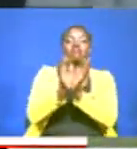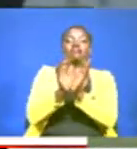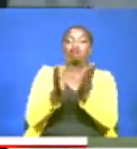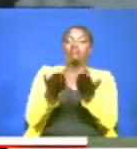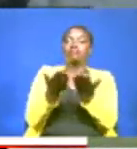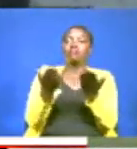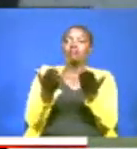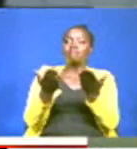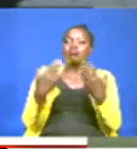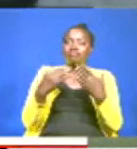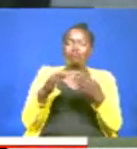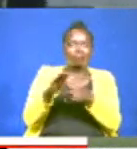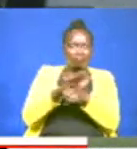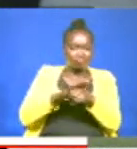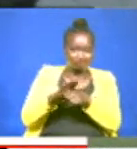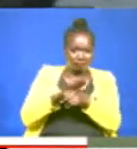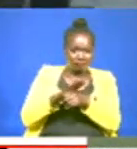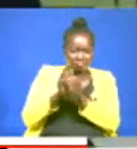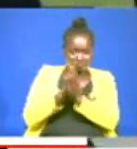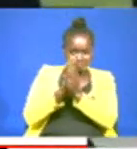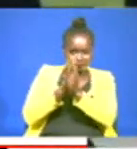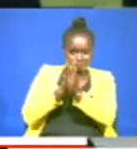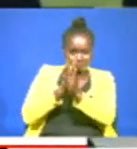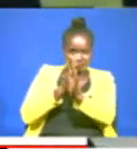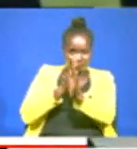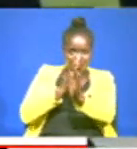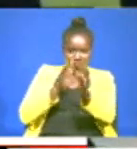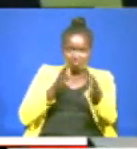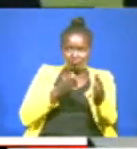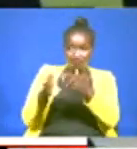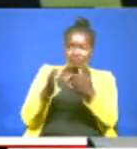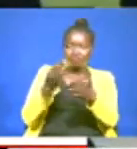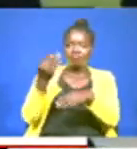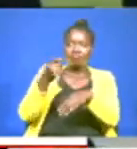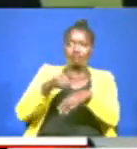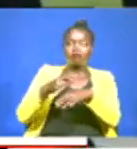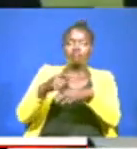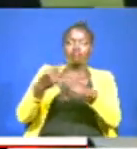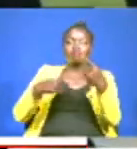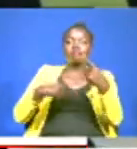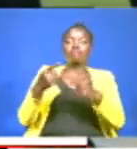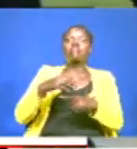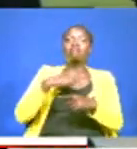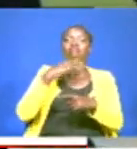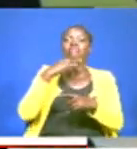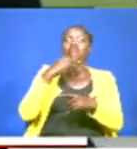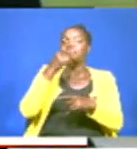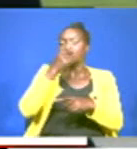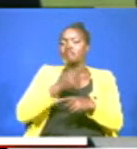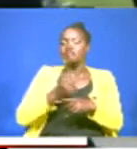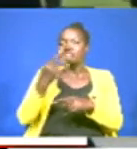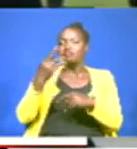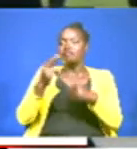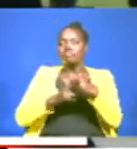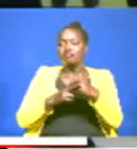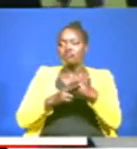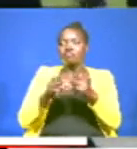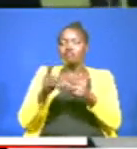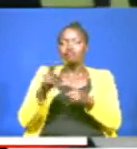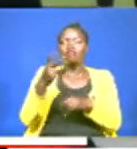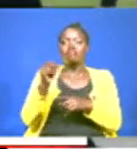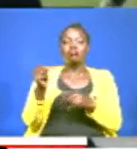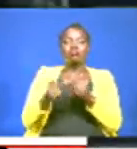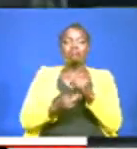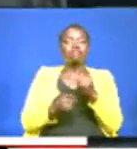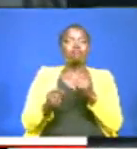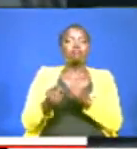fans filling the stands and lining the streets. The three-time World Cup winner died at the age of 82 on 20th December. There will